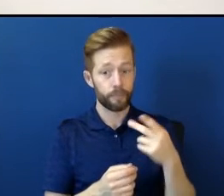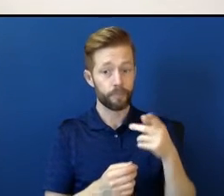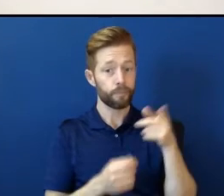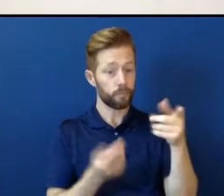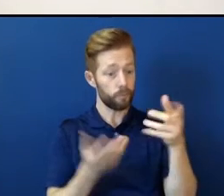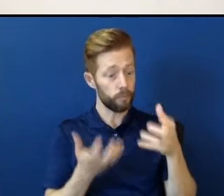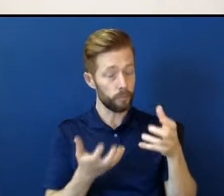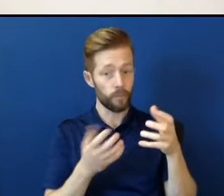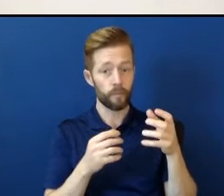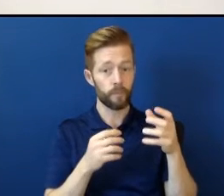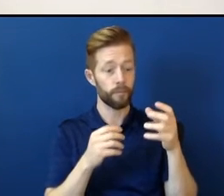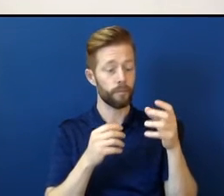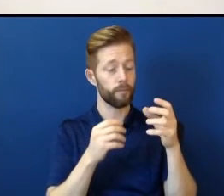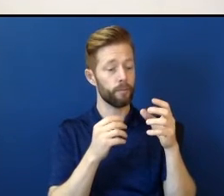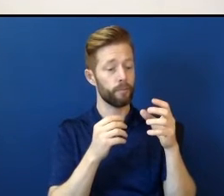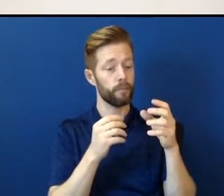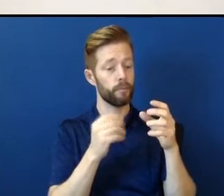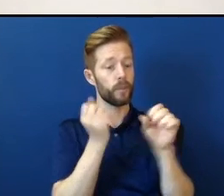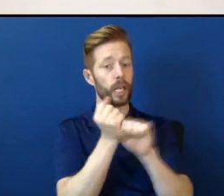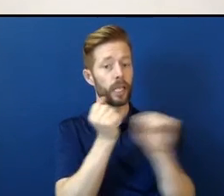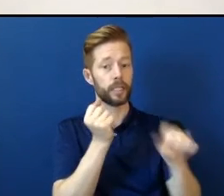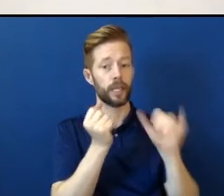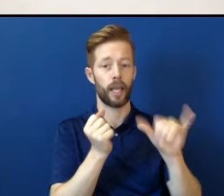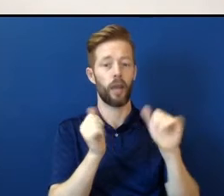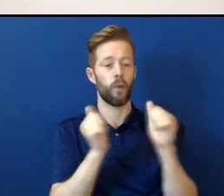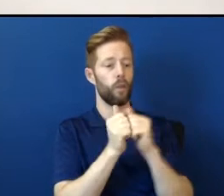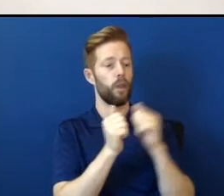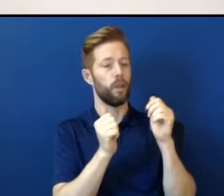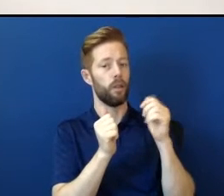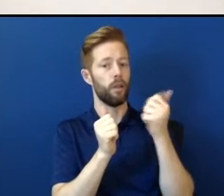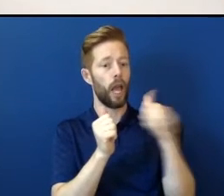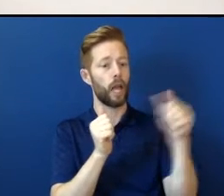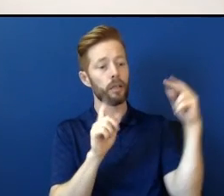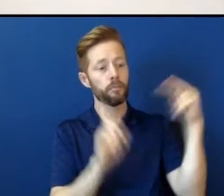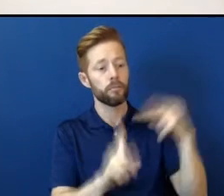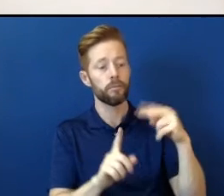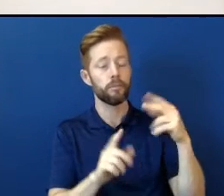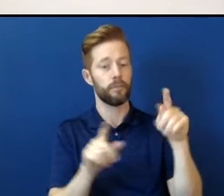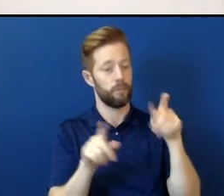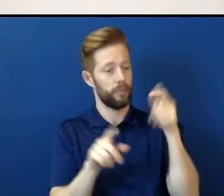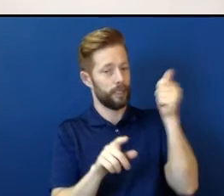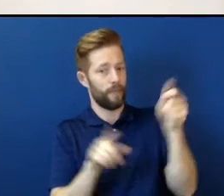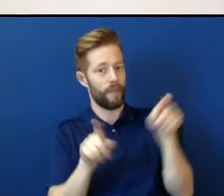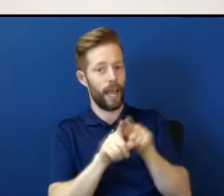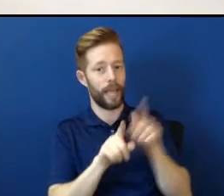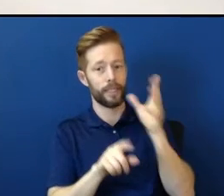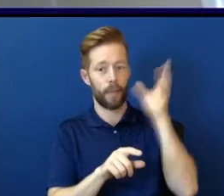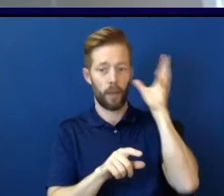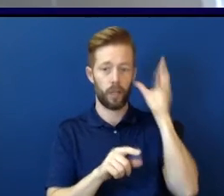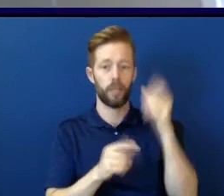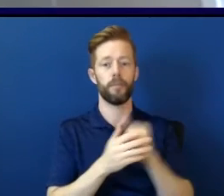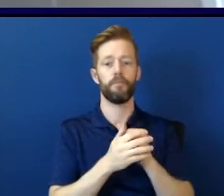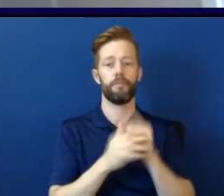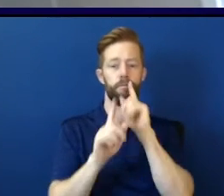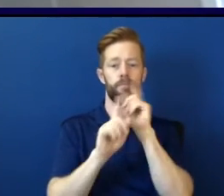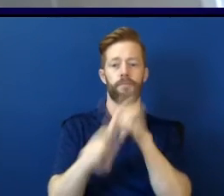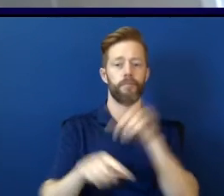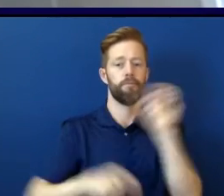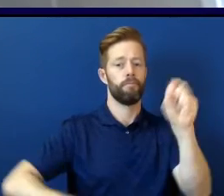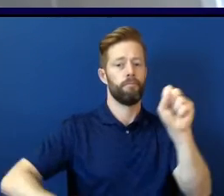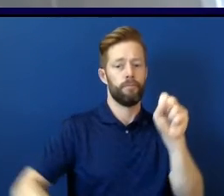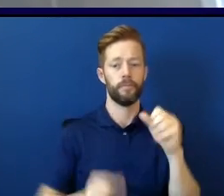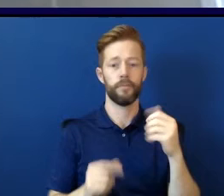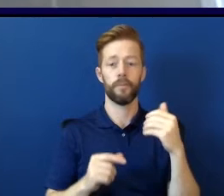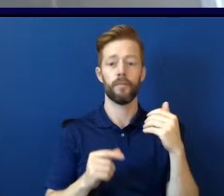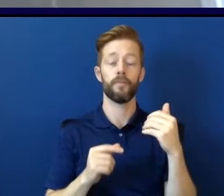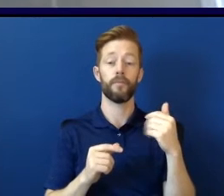of, extend that with kind of as a perspective as a parent? Yeah, absolutely. Mm-hmm.